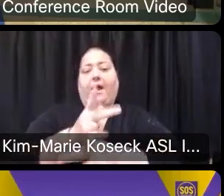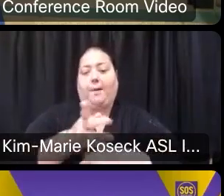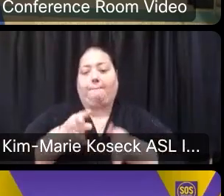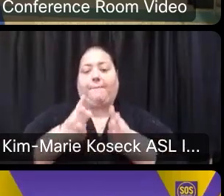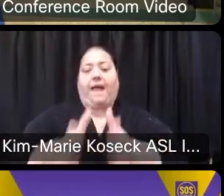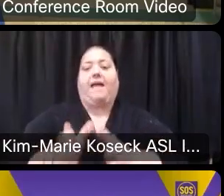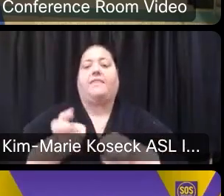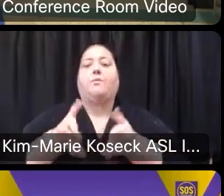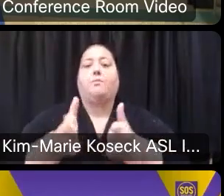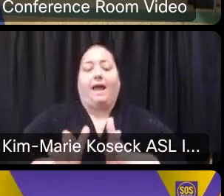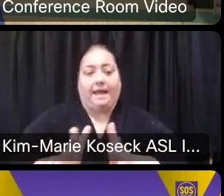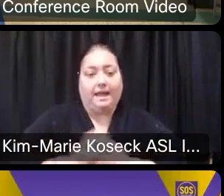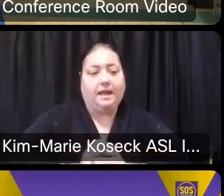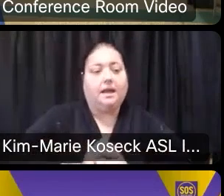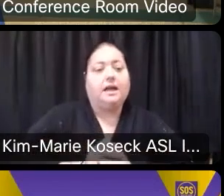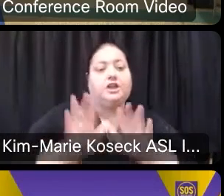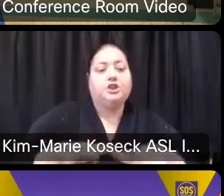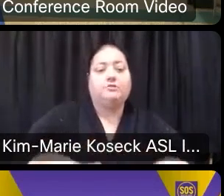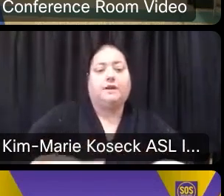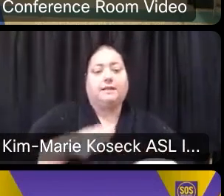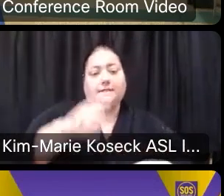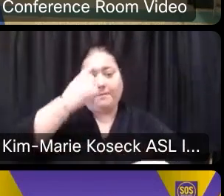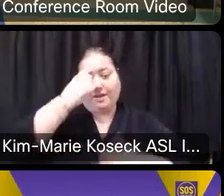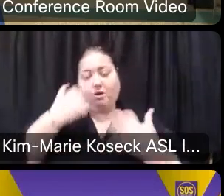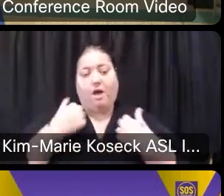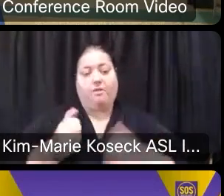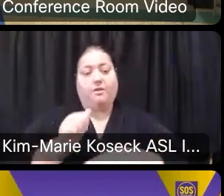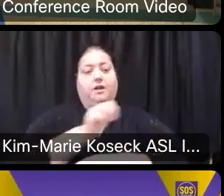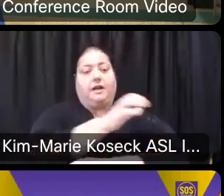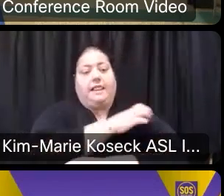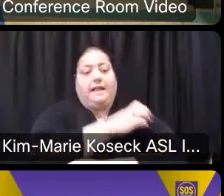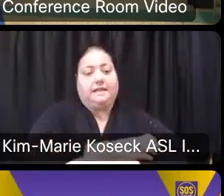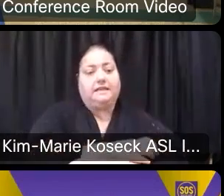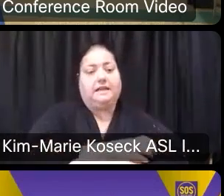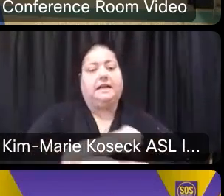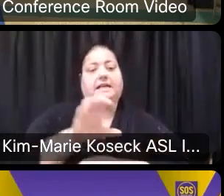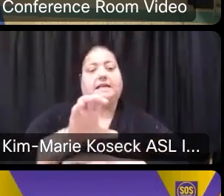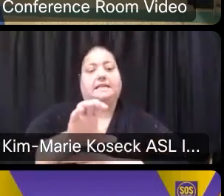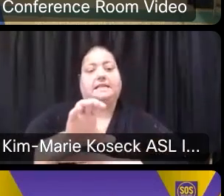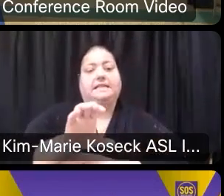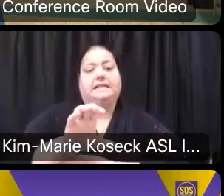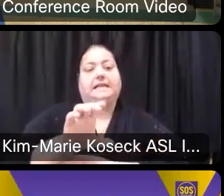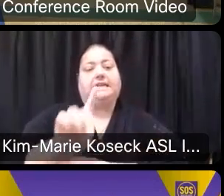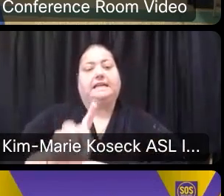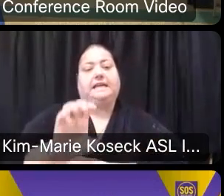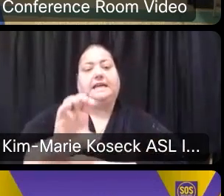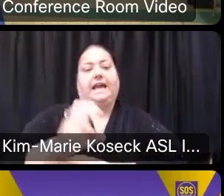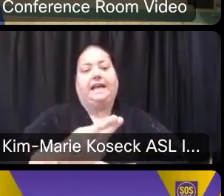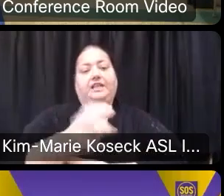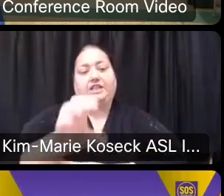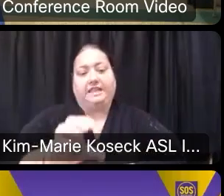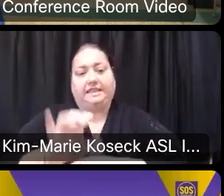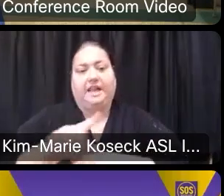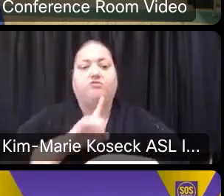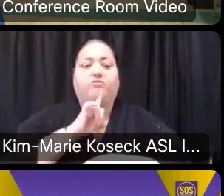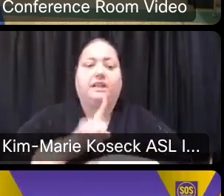and our children's mental health clinics, and also our CCBHCs, which I'll talk a little bit about because those are a really